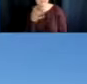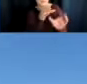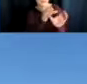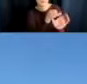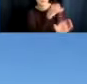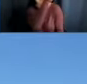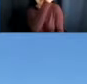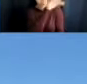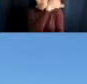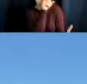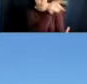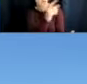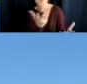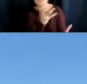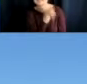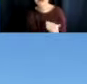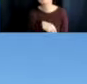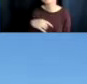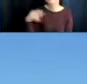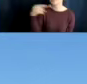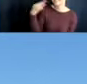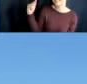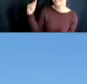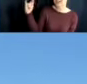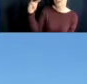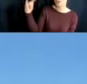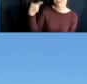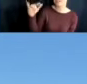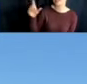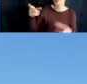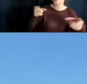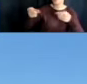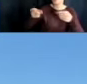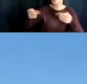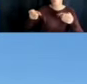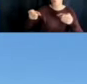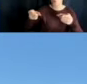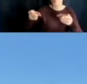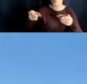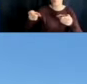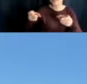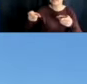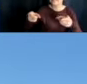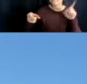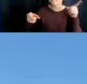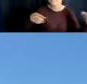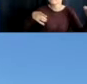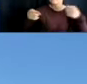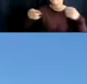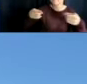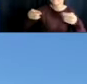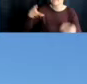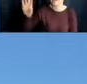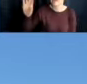goes on in there? So that is the air traffic control tower and that's actually controlled by the Federal Aviation Administration, which is run by the federal government.